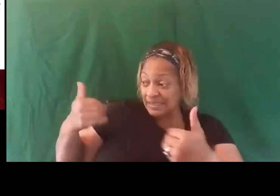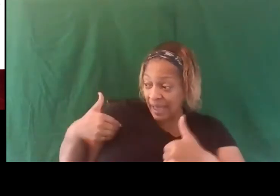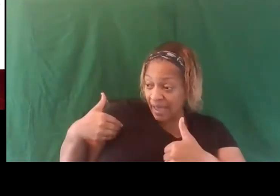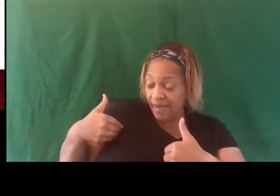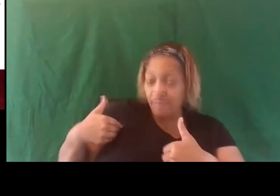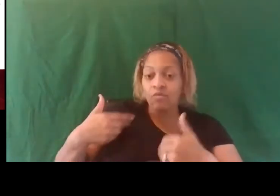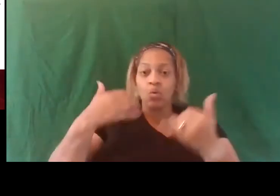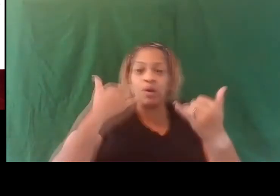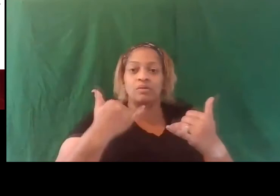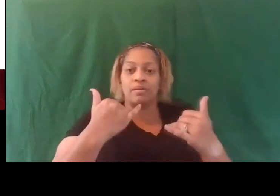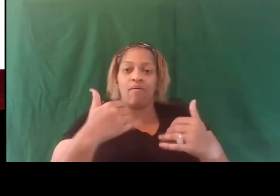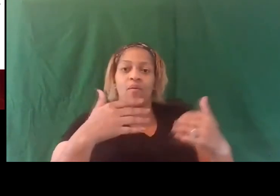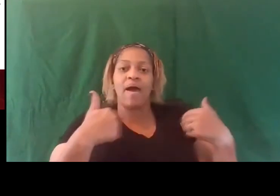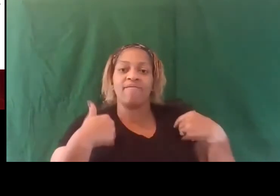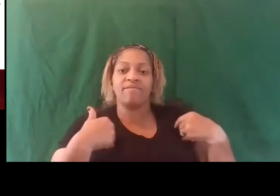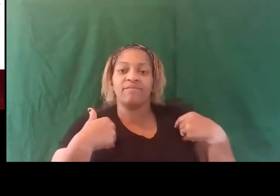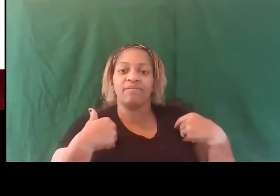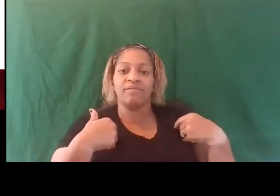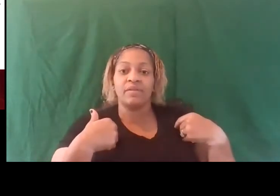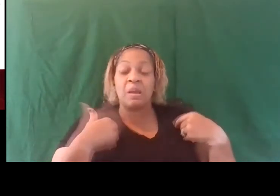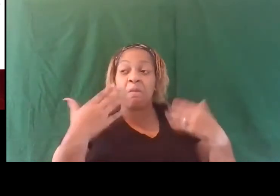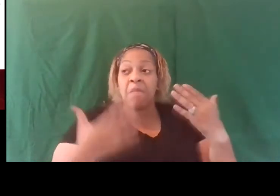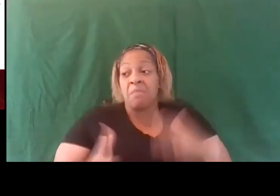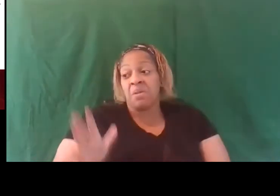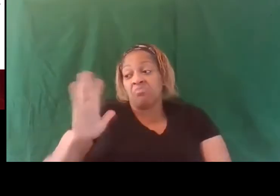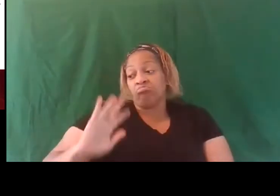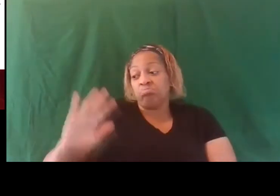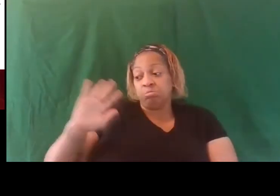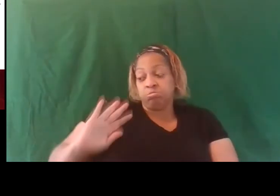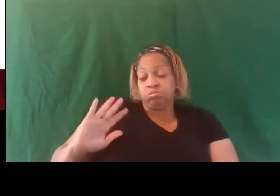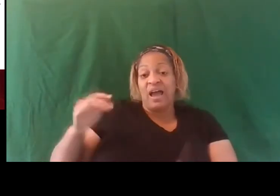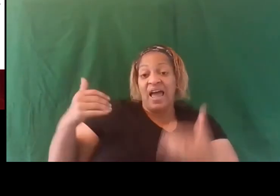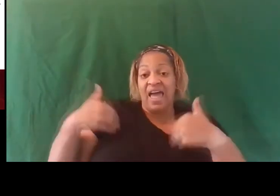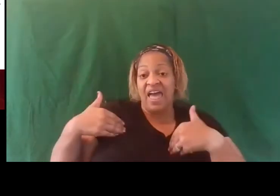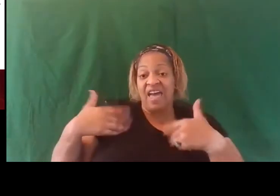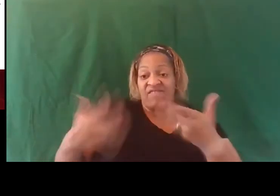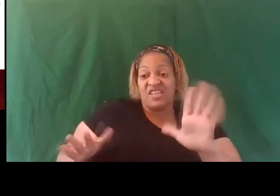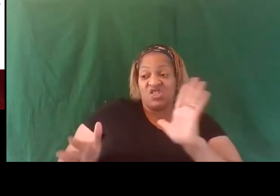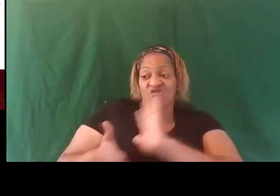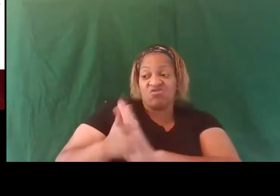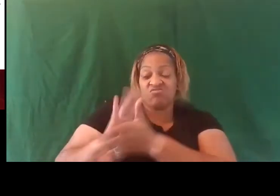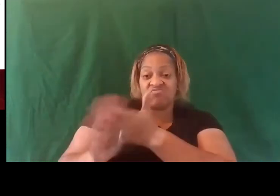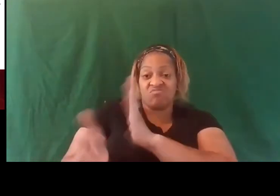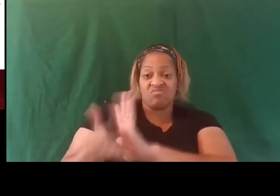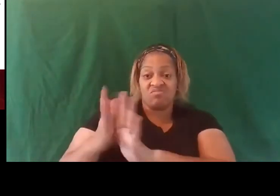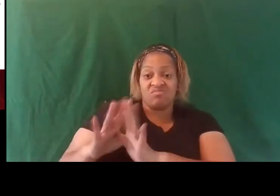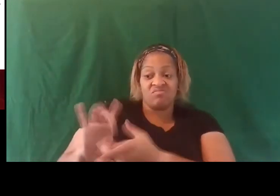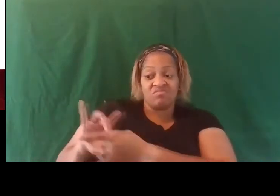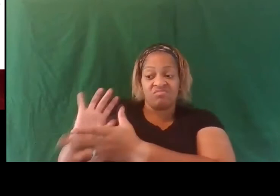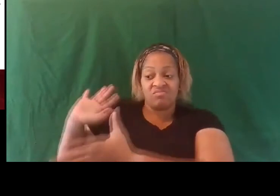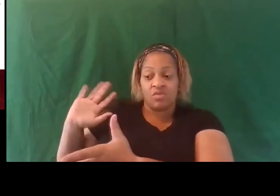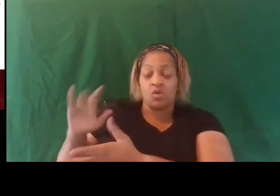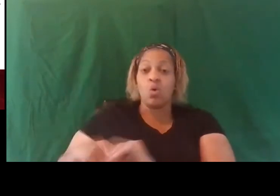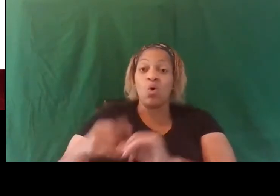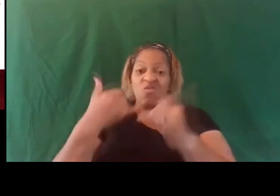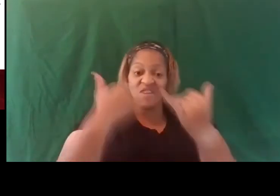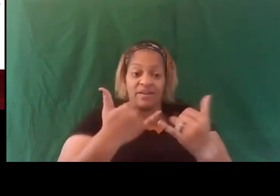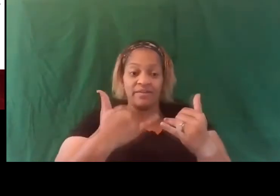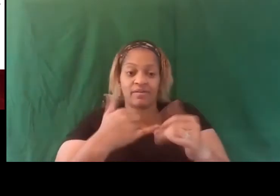right? You either one time had it or you currently have it, and it's holding you back from living your best